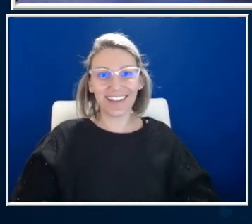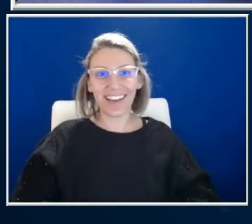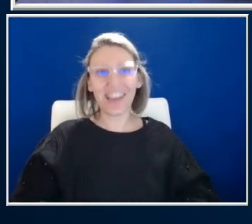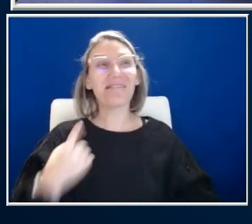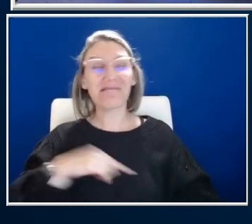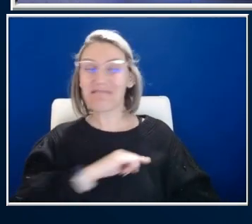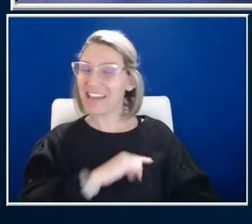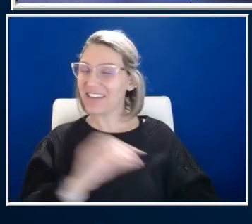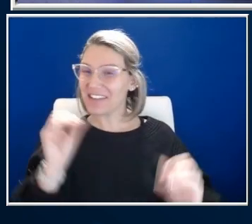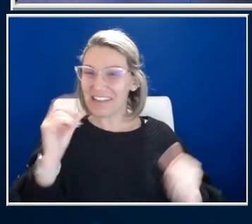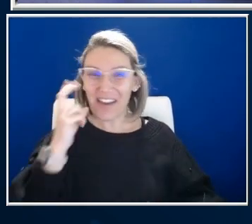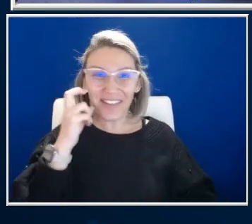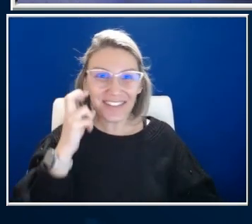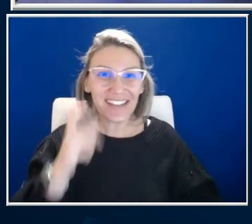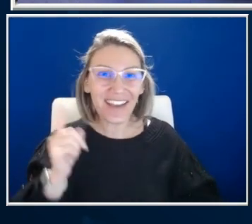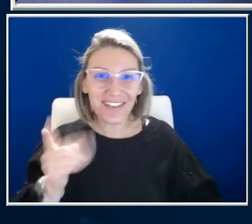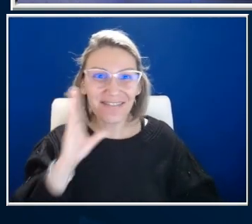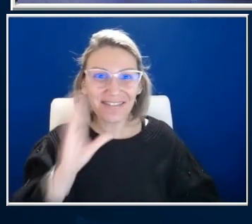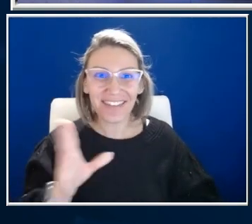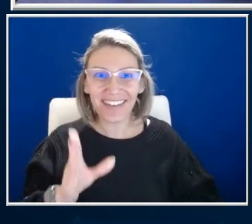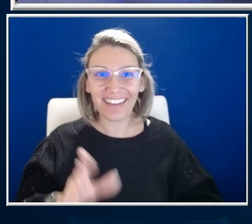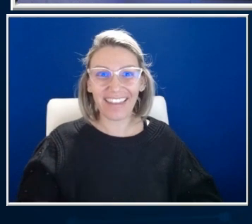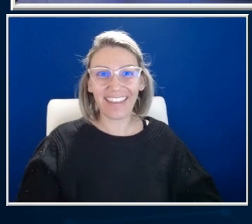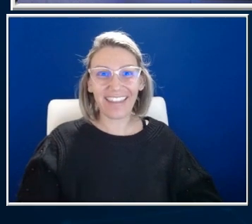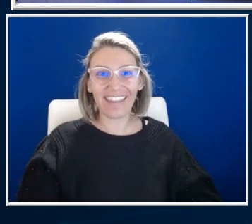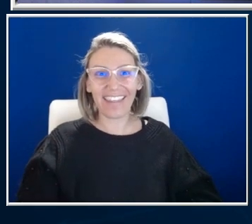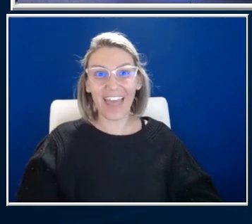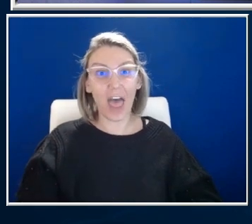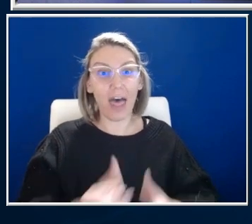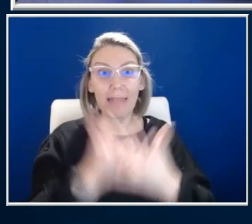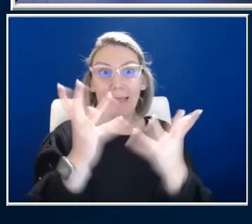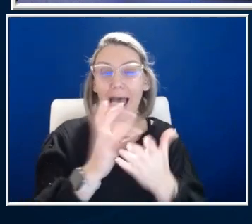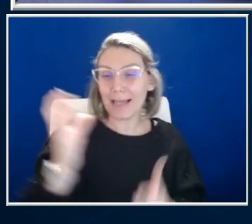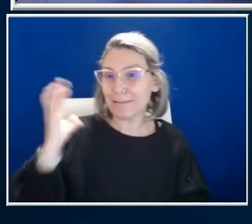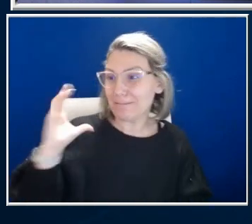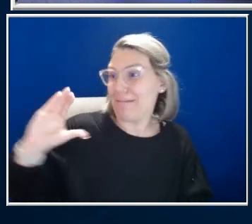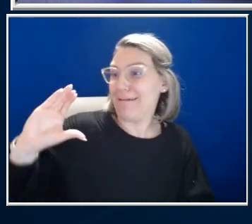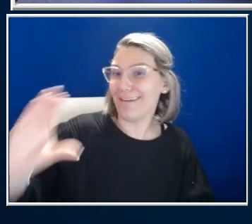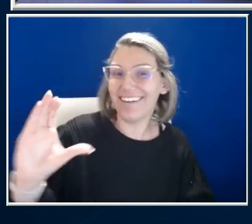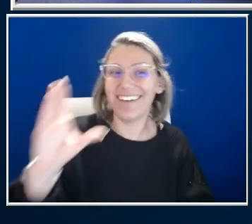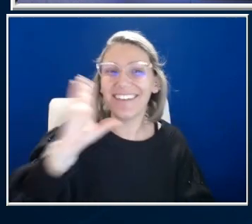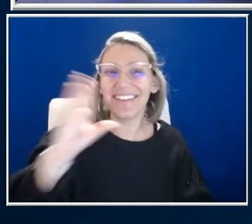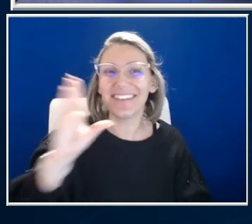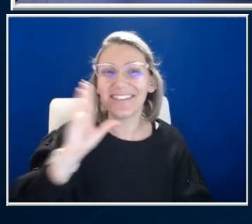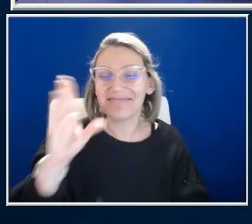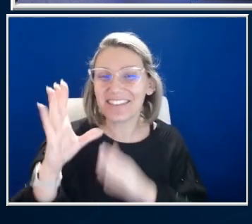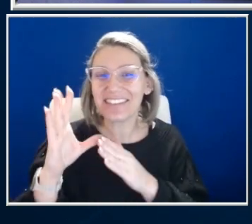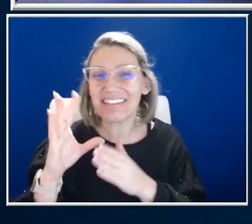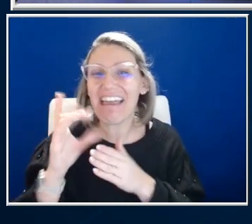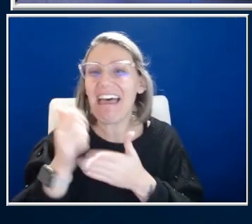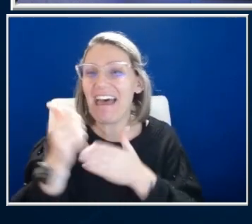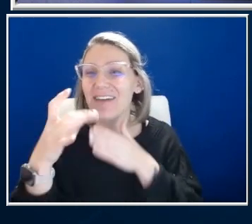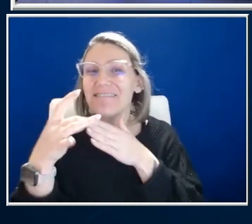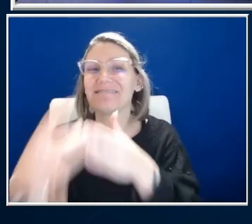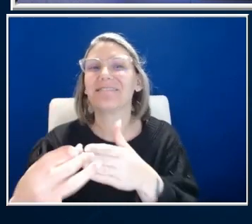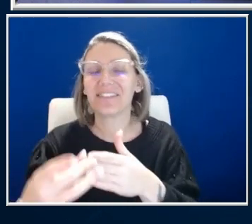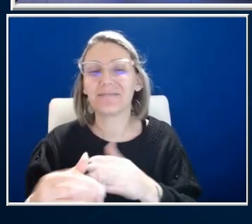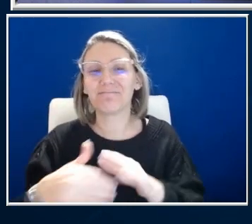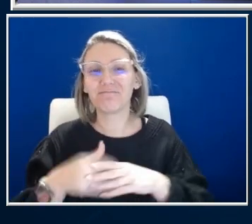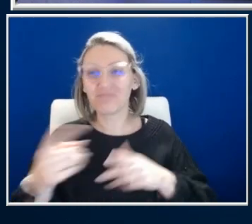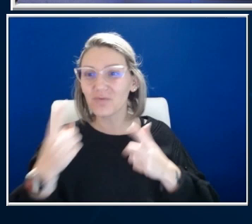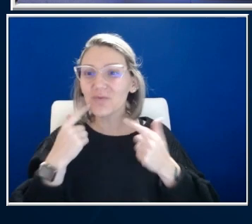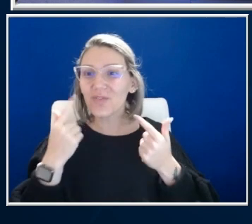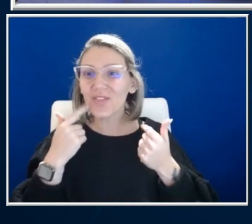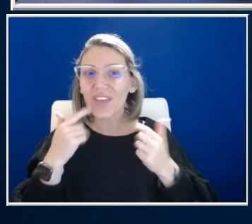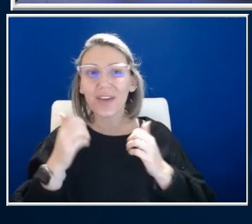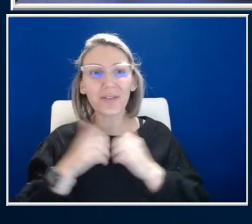no doubt. We're putting a lot of this on your shoulders, and I think you're going to carry us through, Yolanda. You were laughing alongside Dr. Wagner,